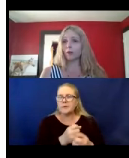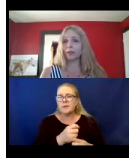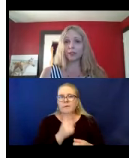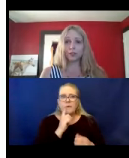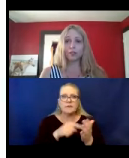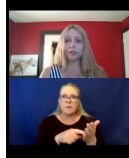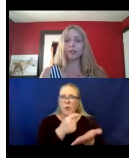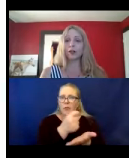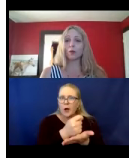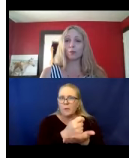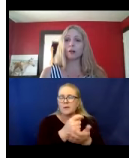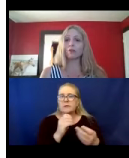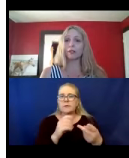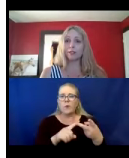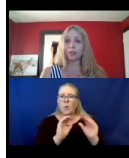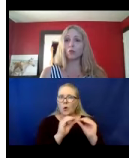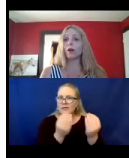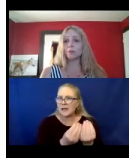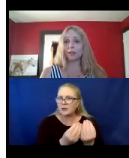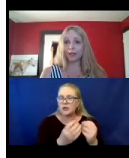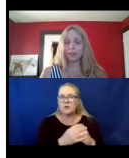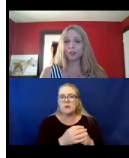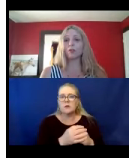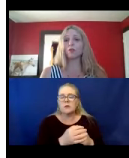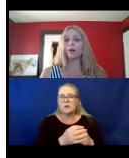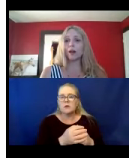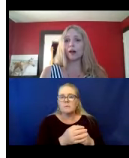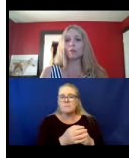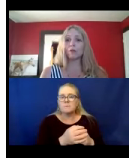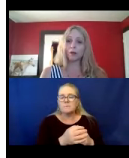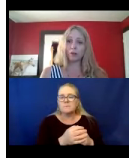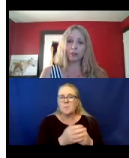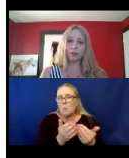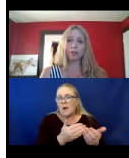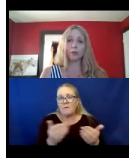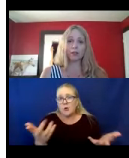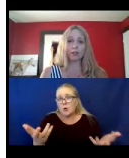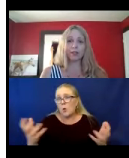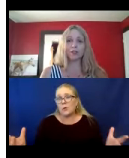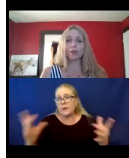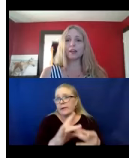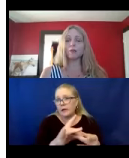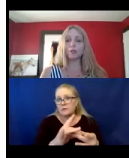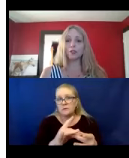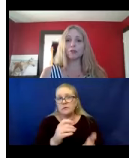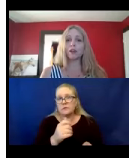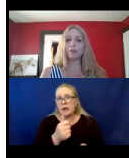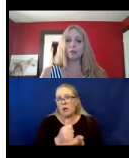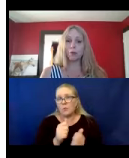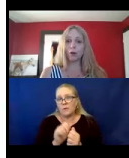community organizations that can help whatever it is that you want to be connected to with whatever it is you're experiencing. So that number